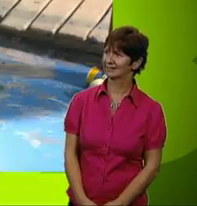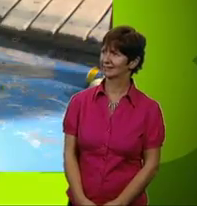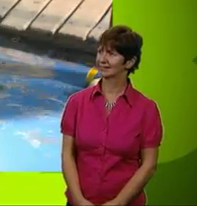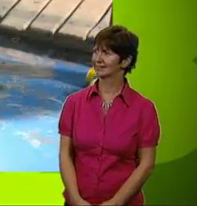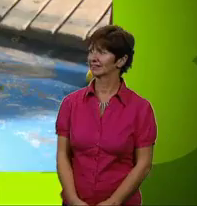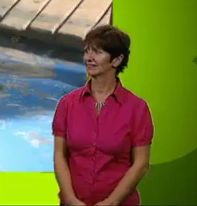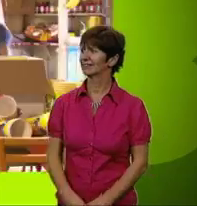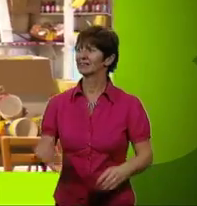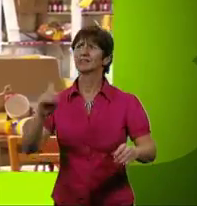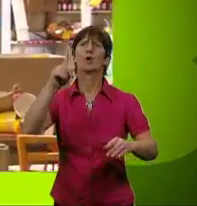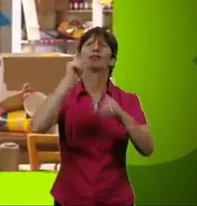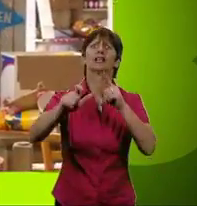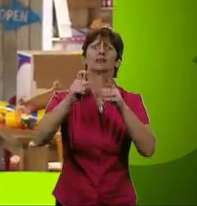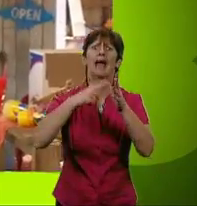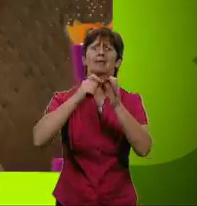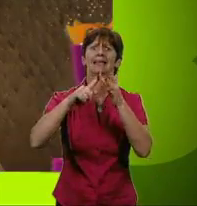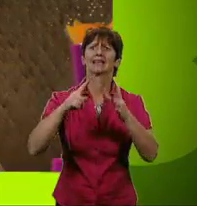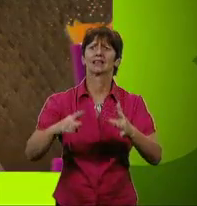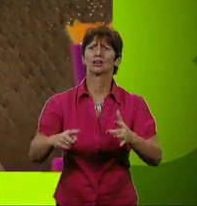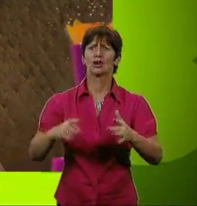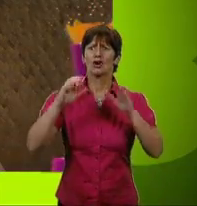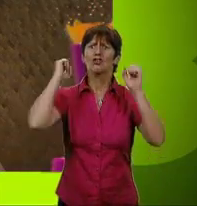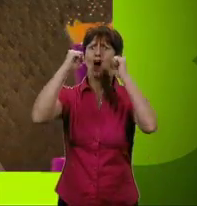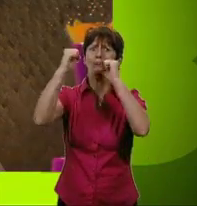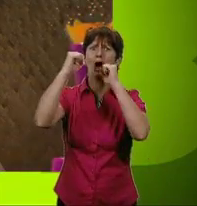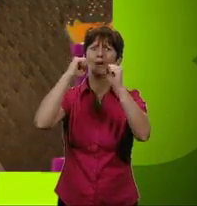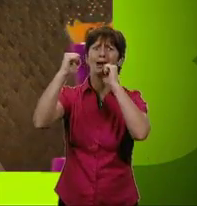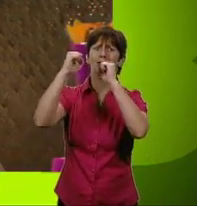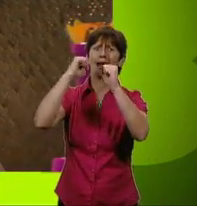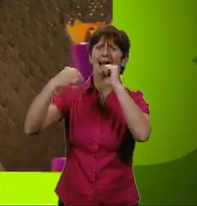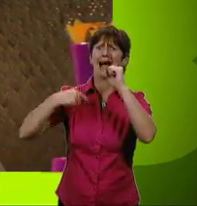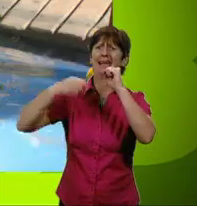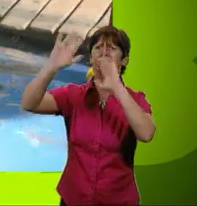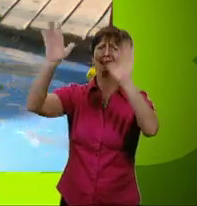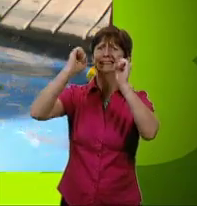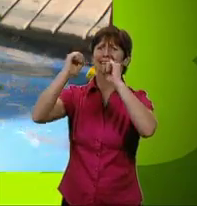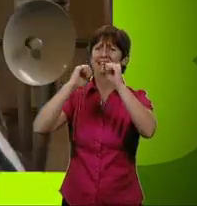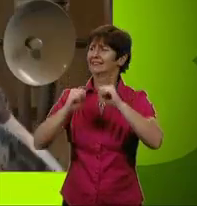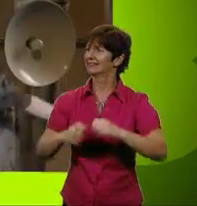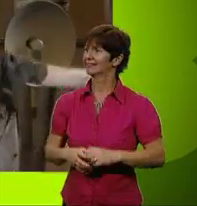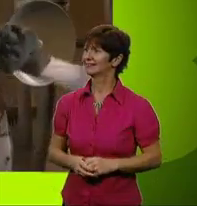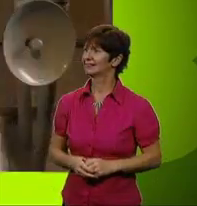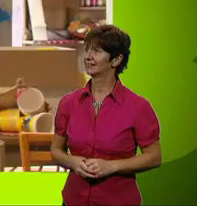What have you done with Abby? Robo! Meet him under here!